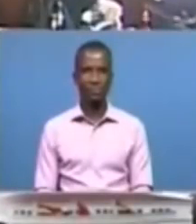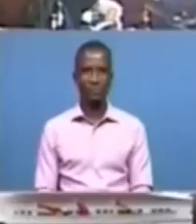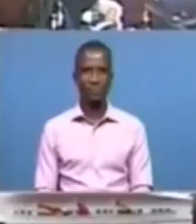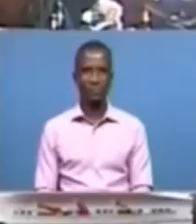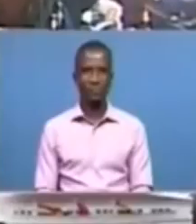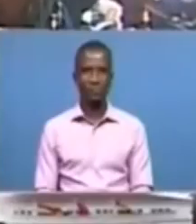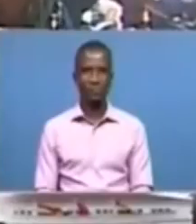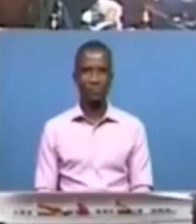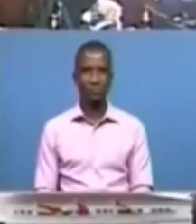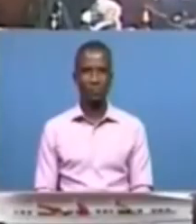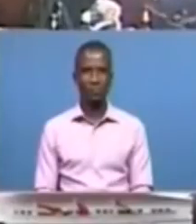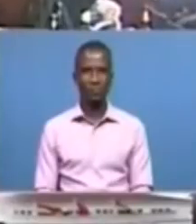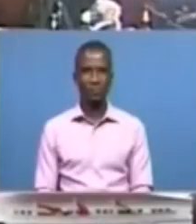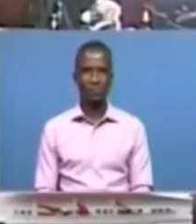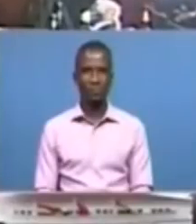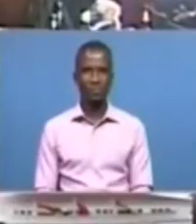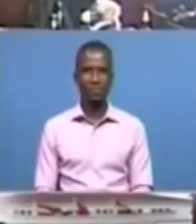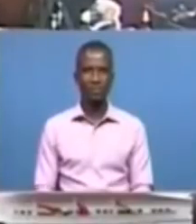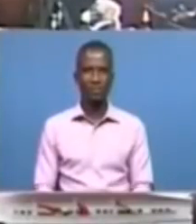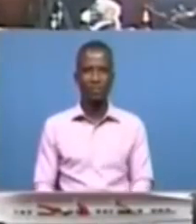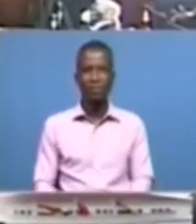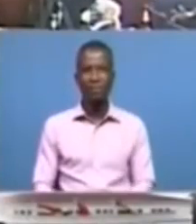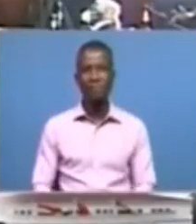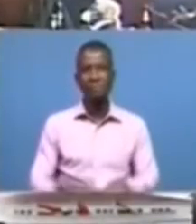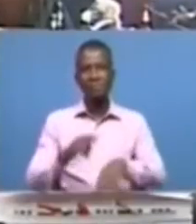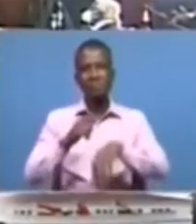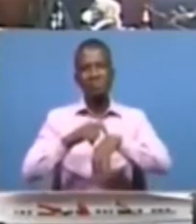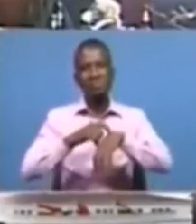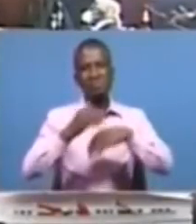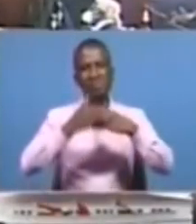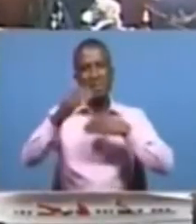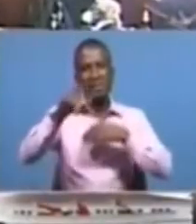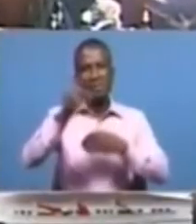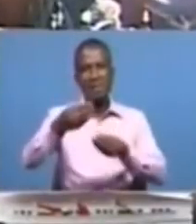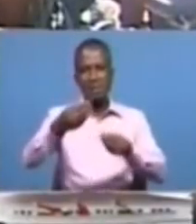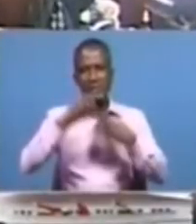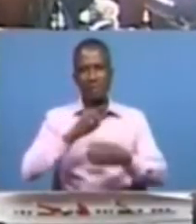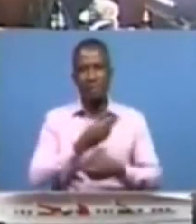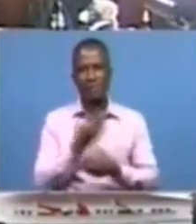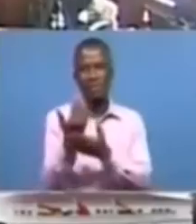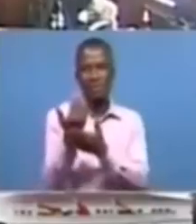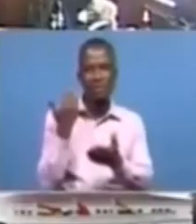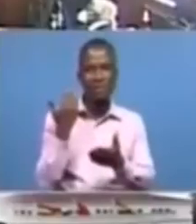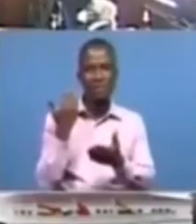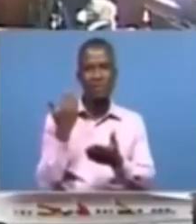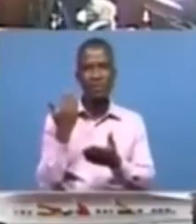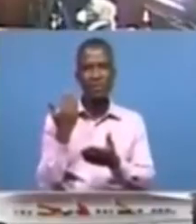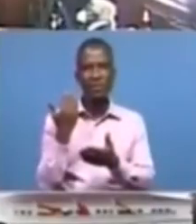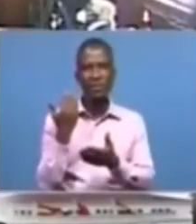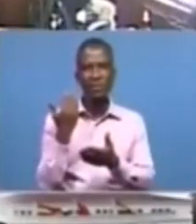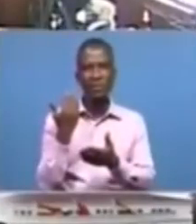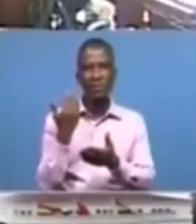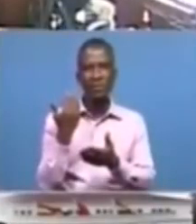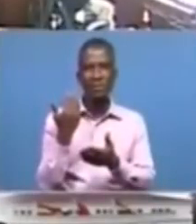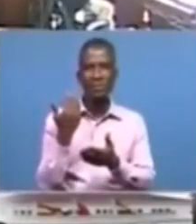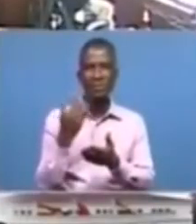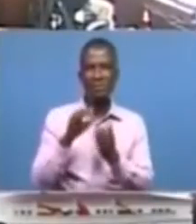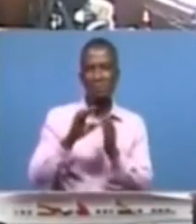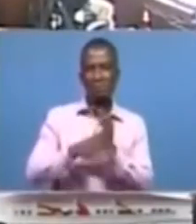The extension of time. It should also be before the ordinary bench. So that was why we decided that we can